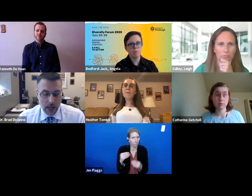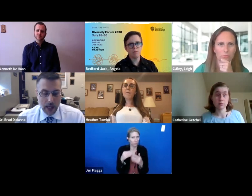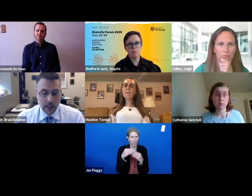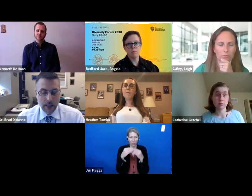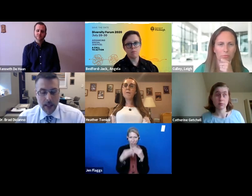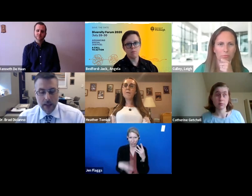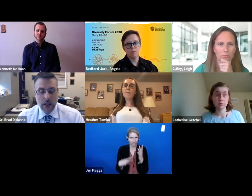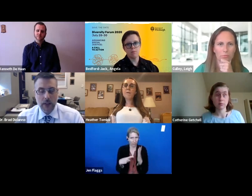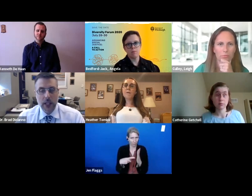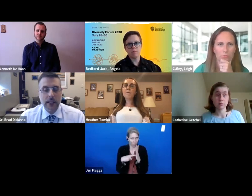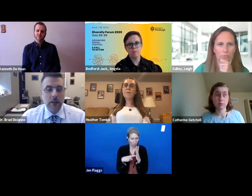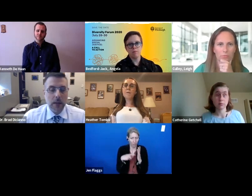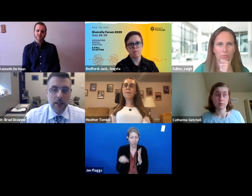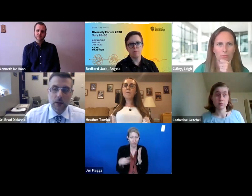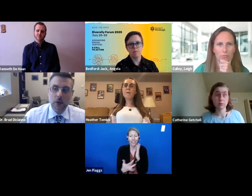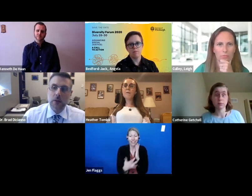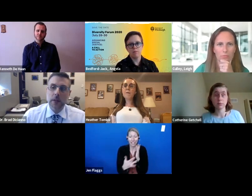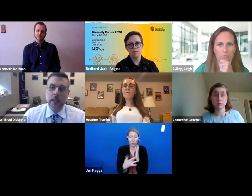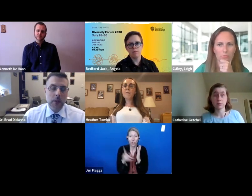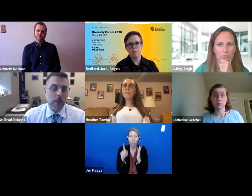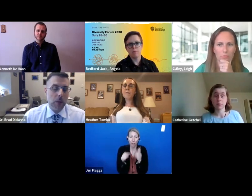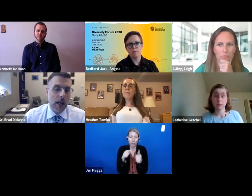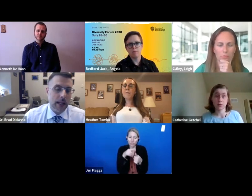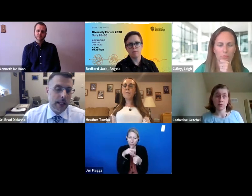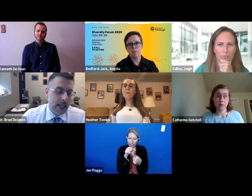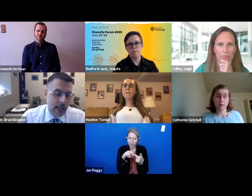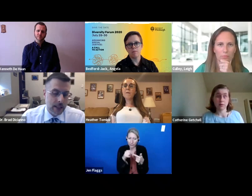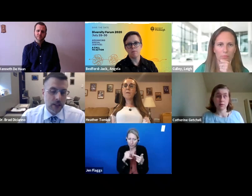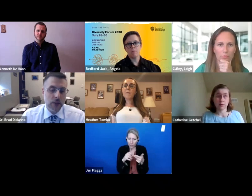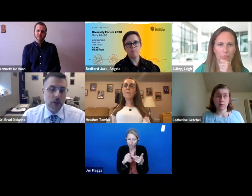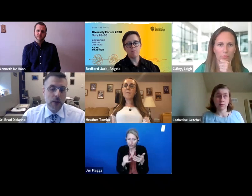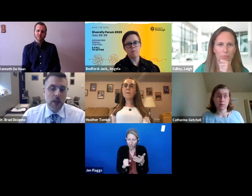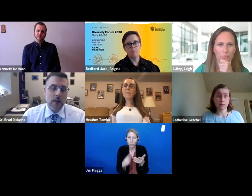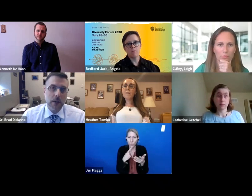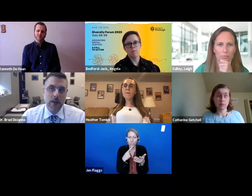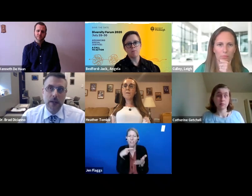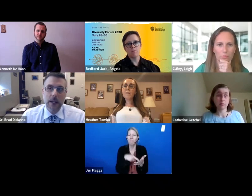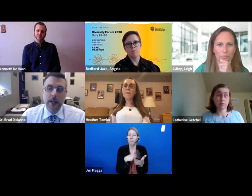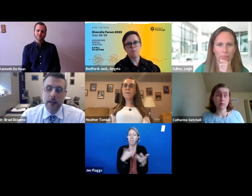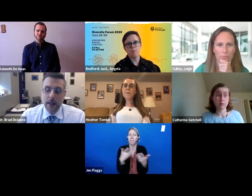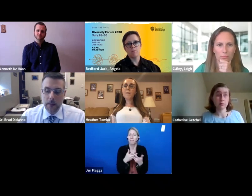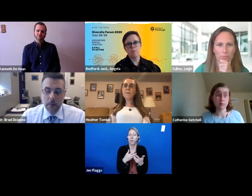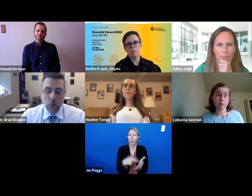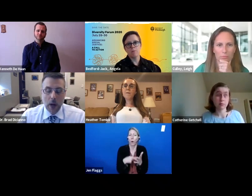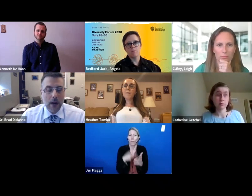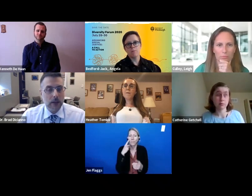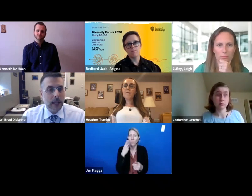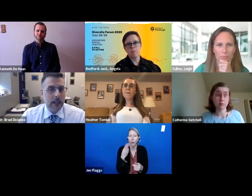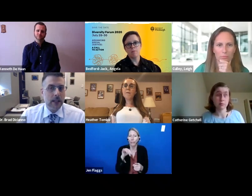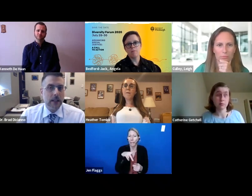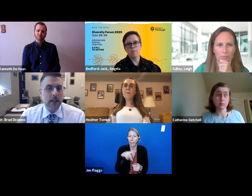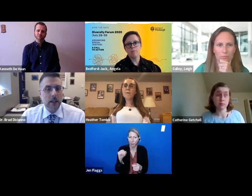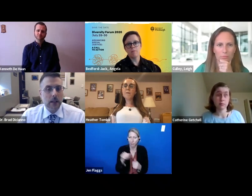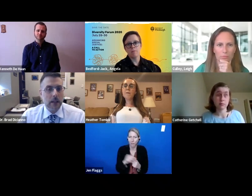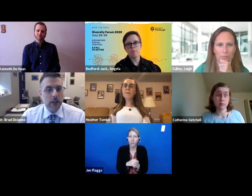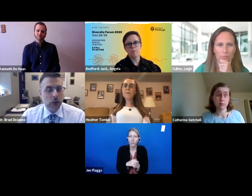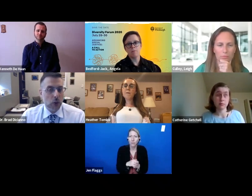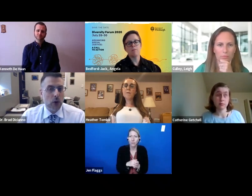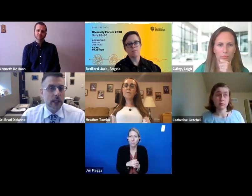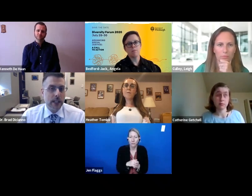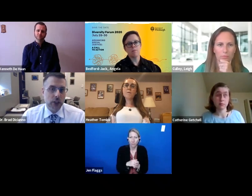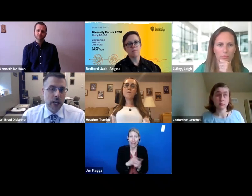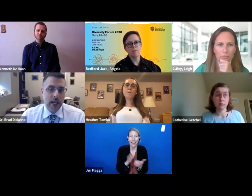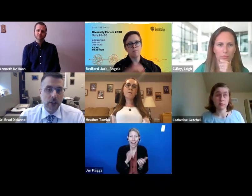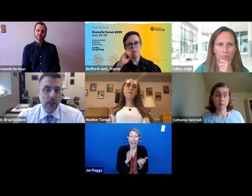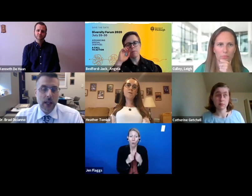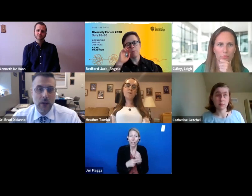requirements that a technology has to meet in order to be HIPAA compliant. And it has to do a lot with how data is